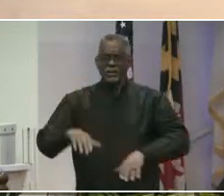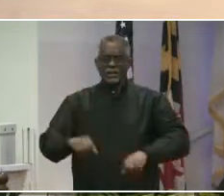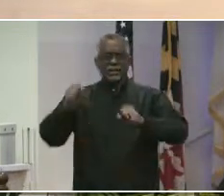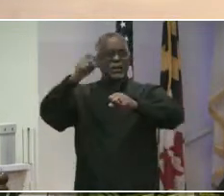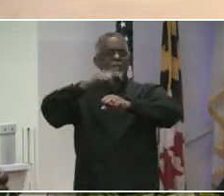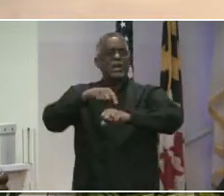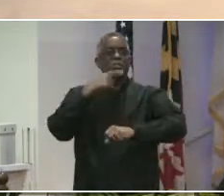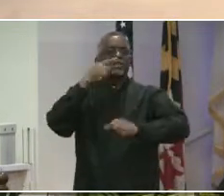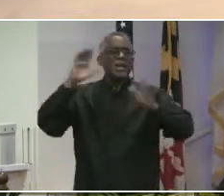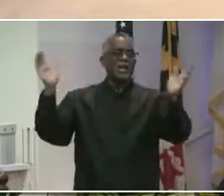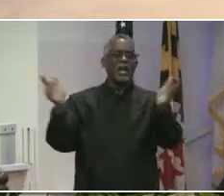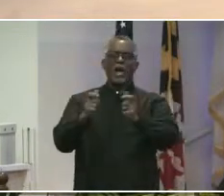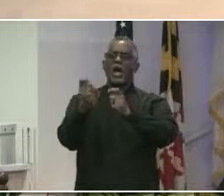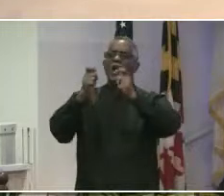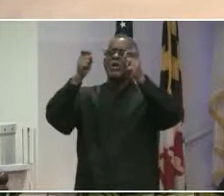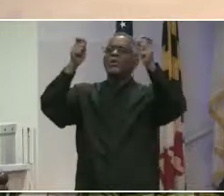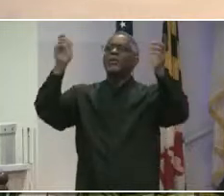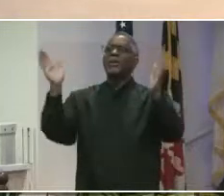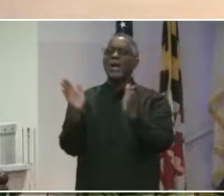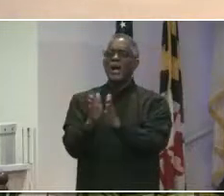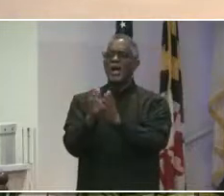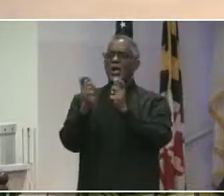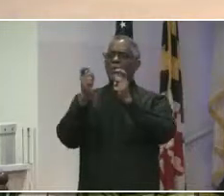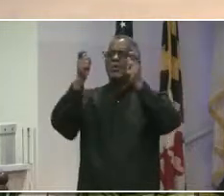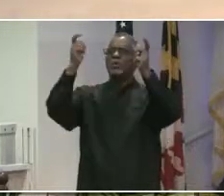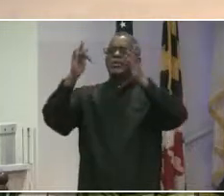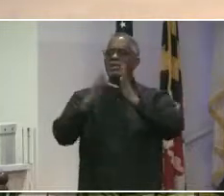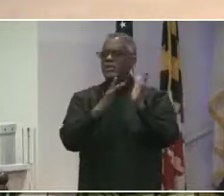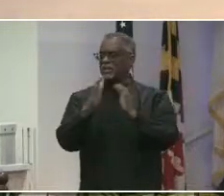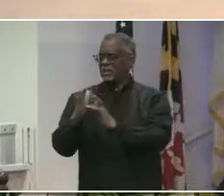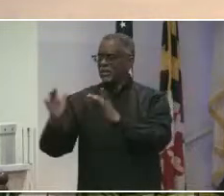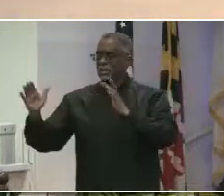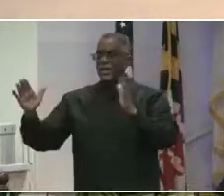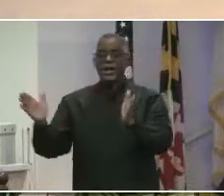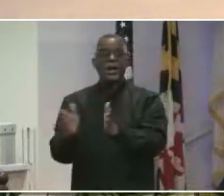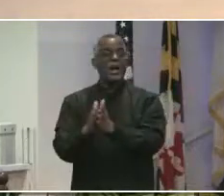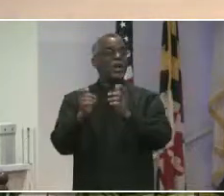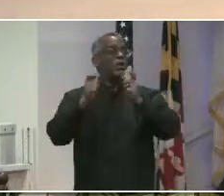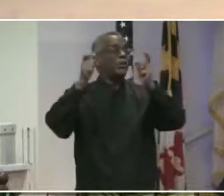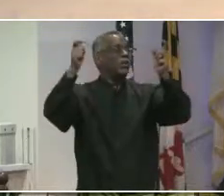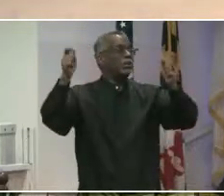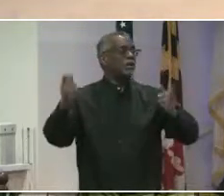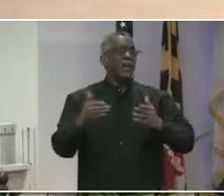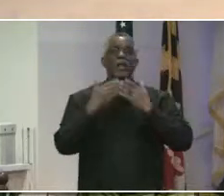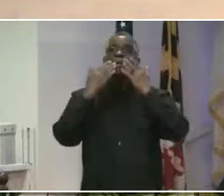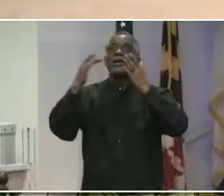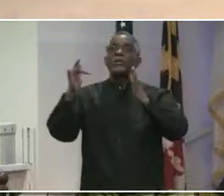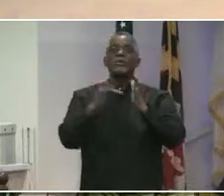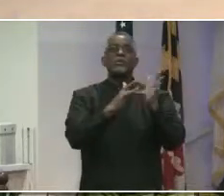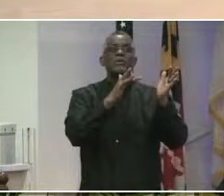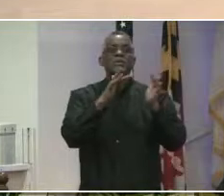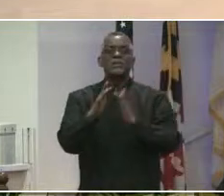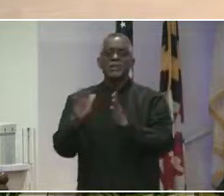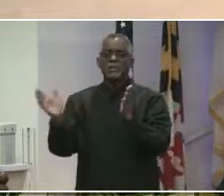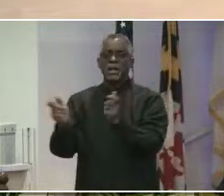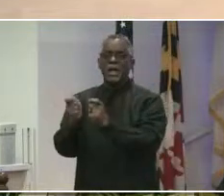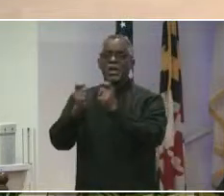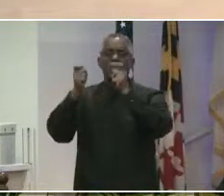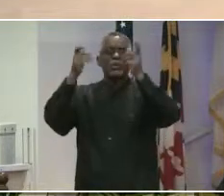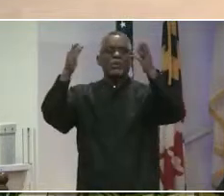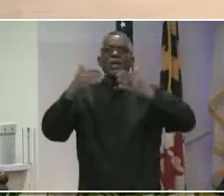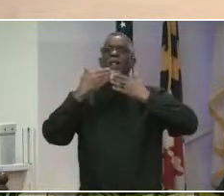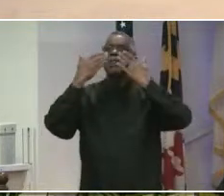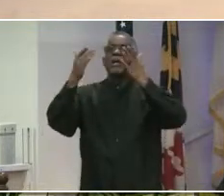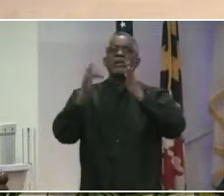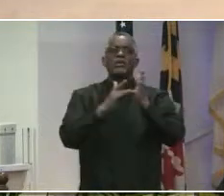hallelujah? Hallelujah. Hallelujah. Brother Patrick, hallelujah.